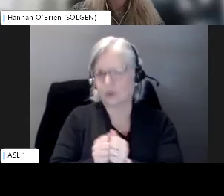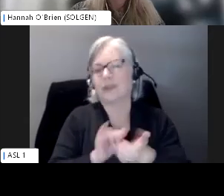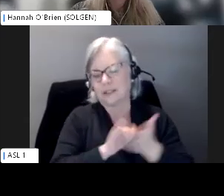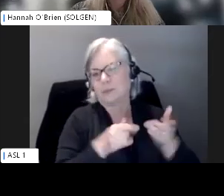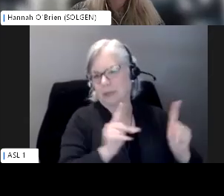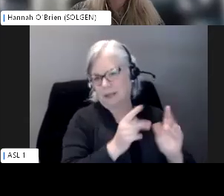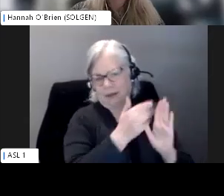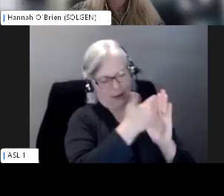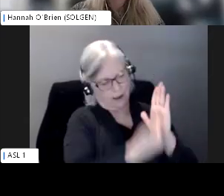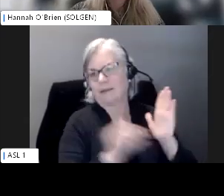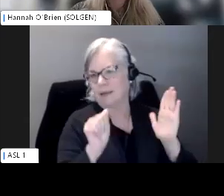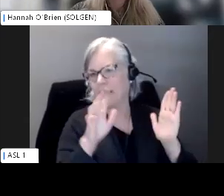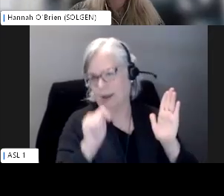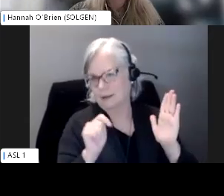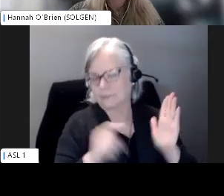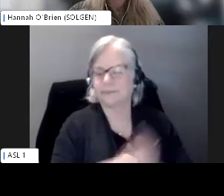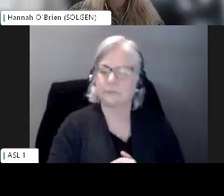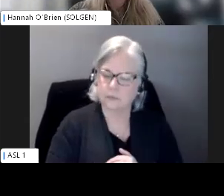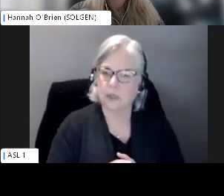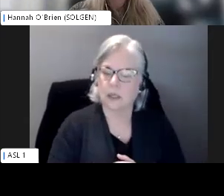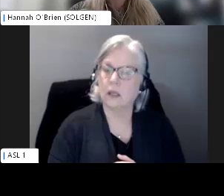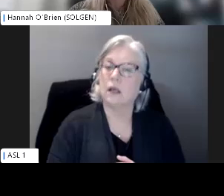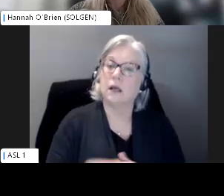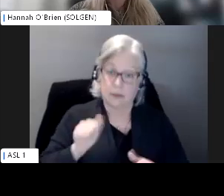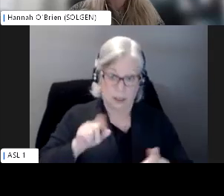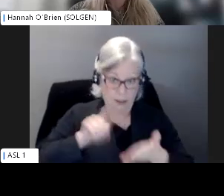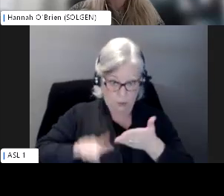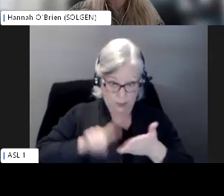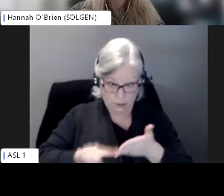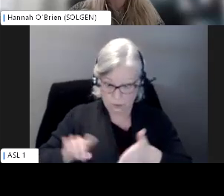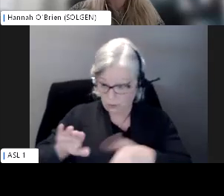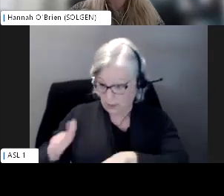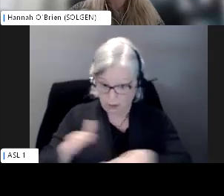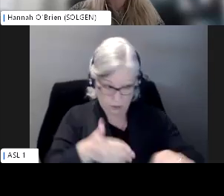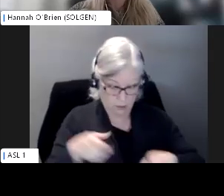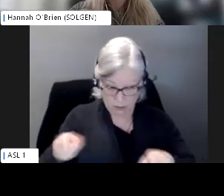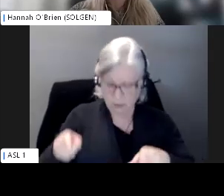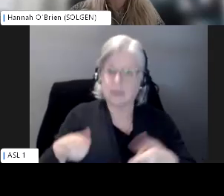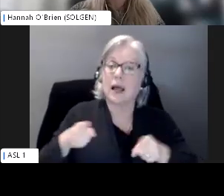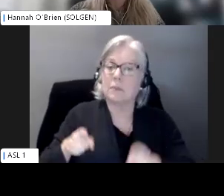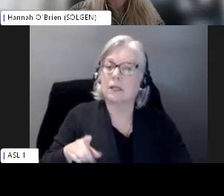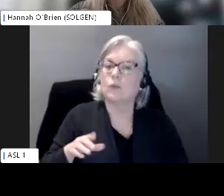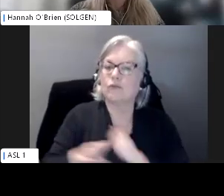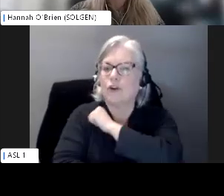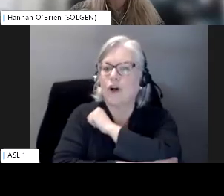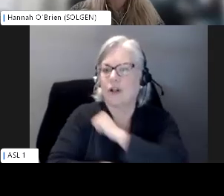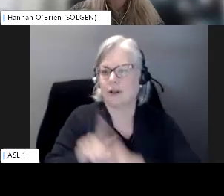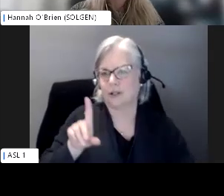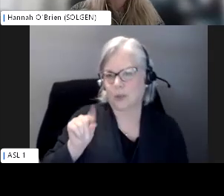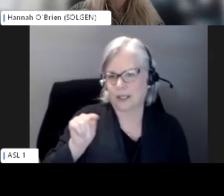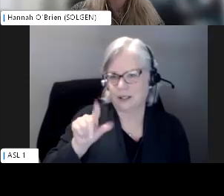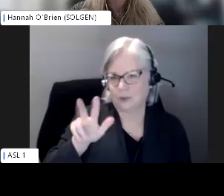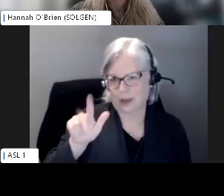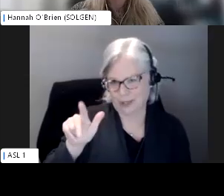Act. The inquest into the deaths of Mr. and Mrs. Ryan took place in the fall of 2023. Like